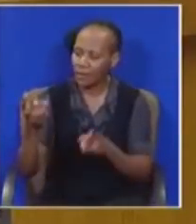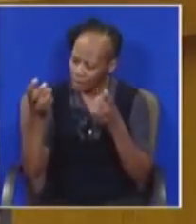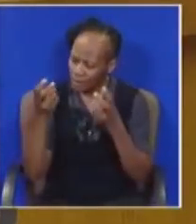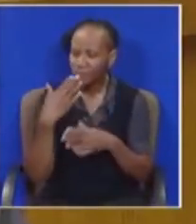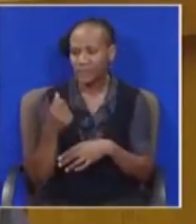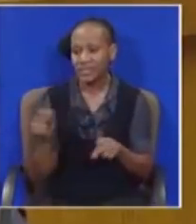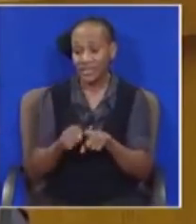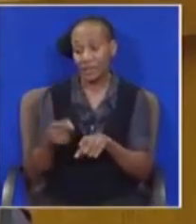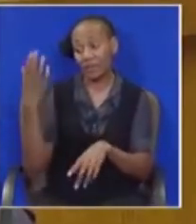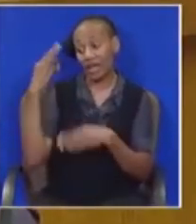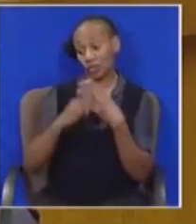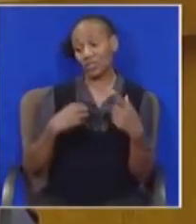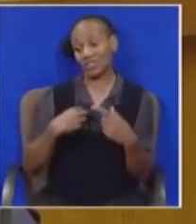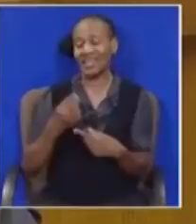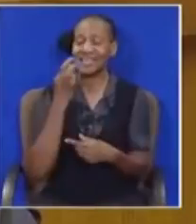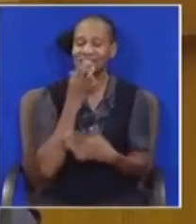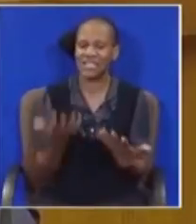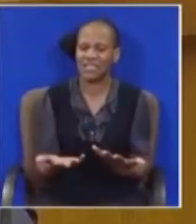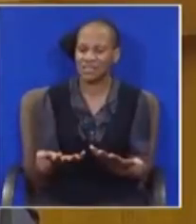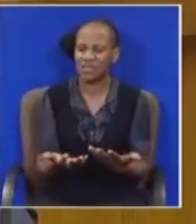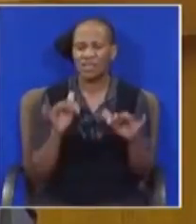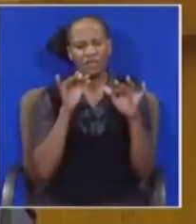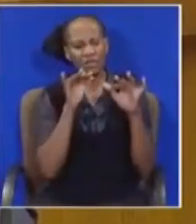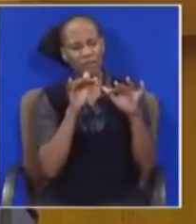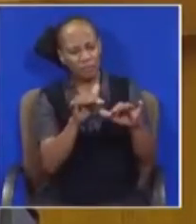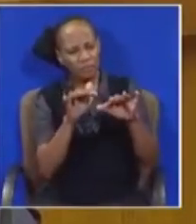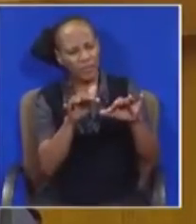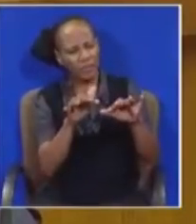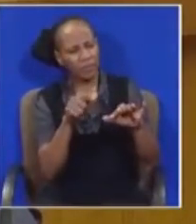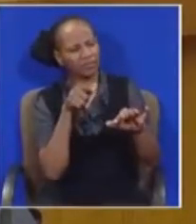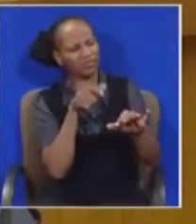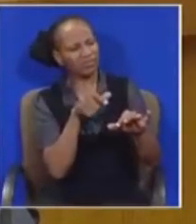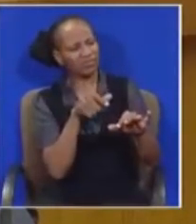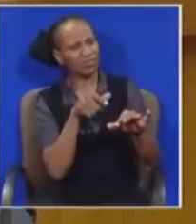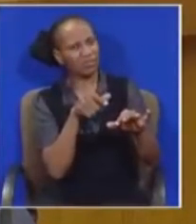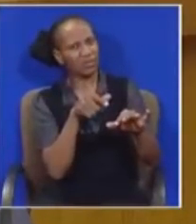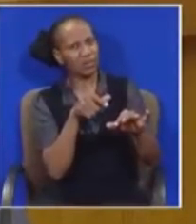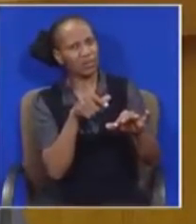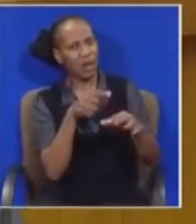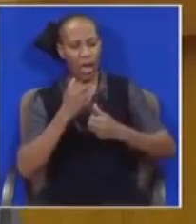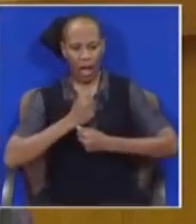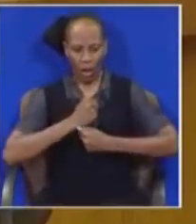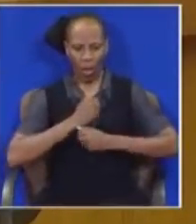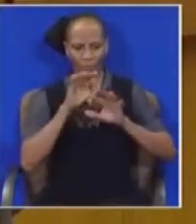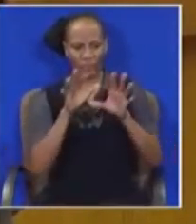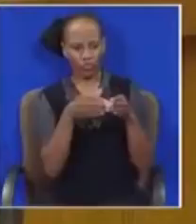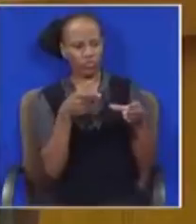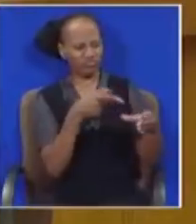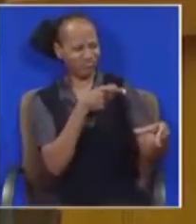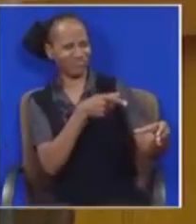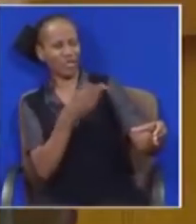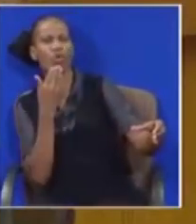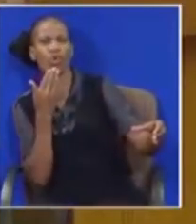week. Who is these people? Who is these people who are our people and who's not our people?